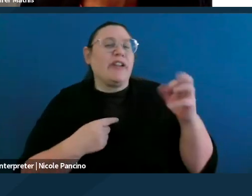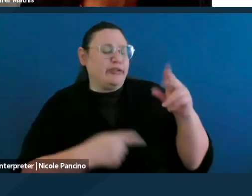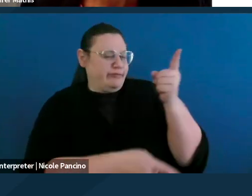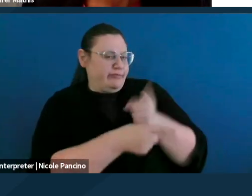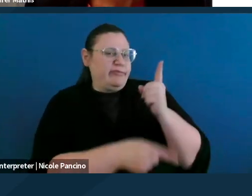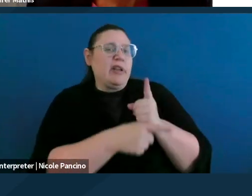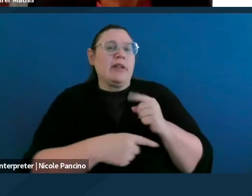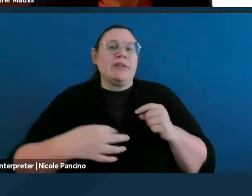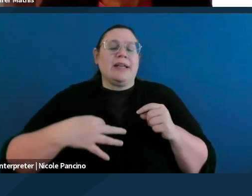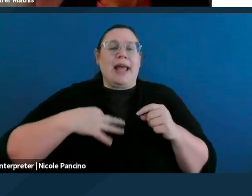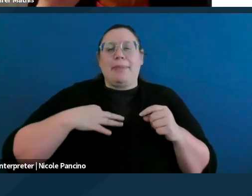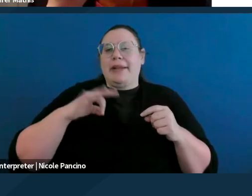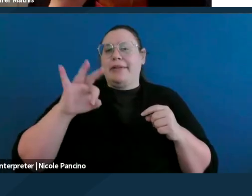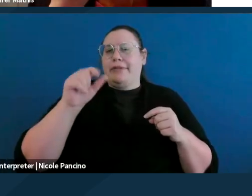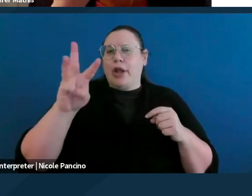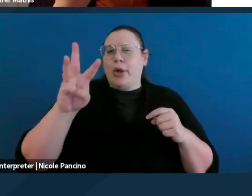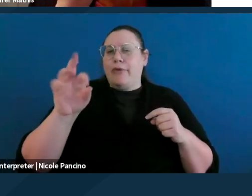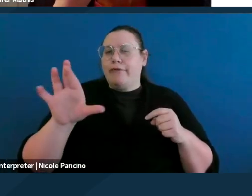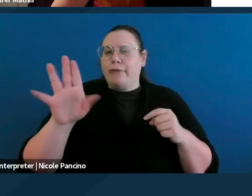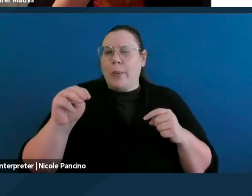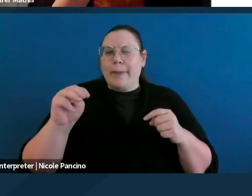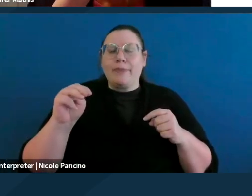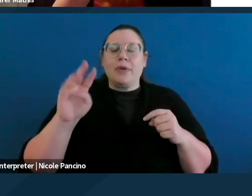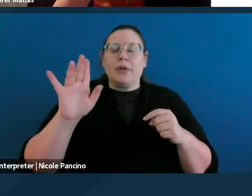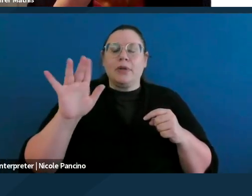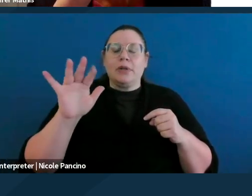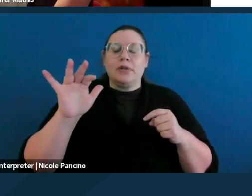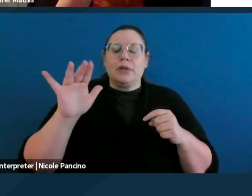flow form, and there's a